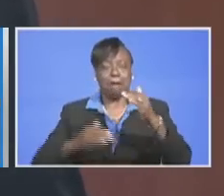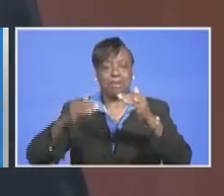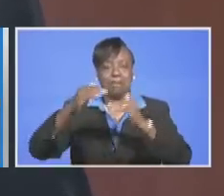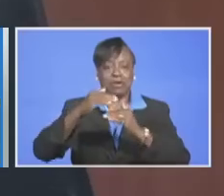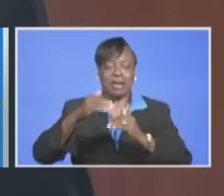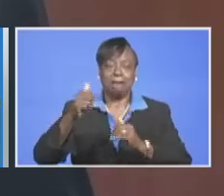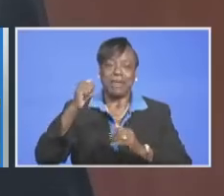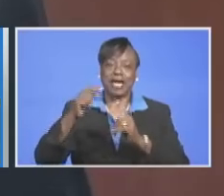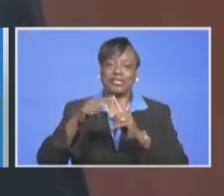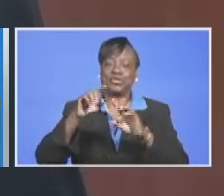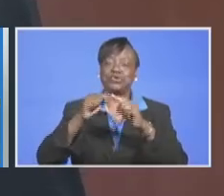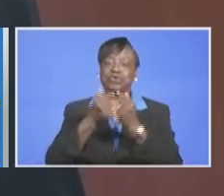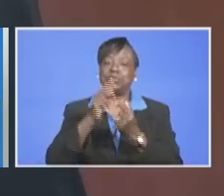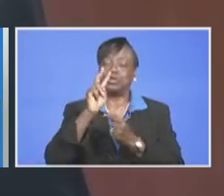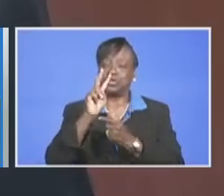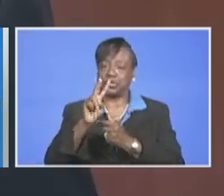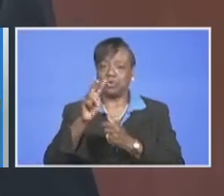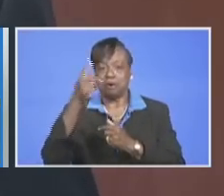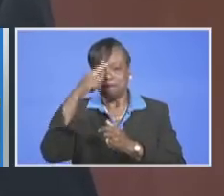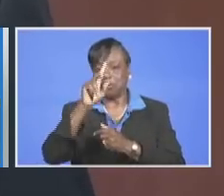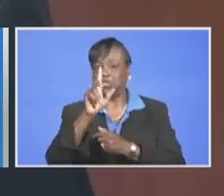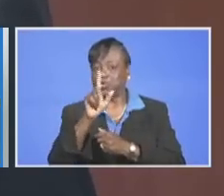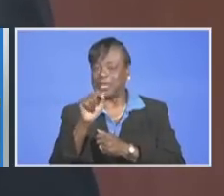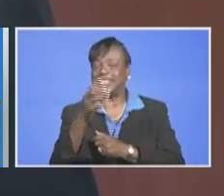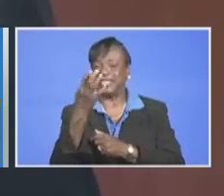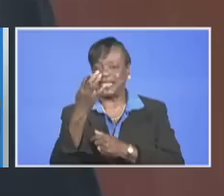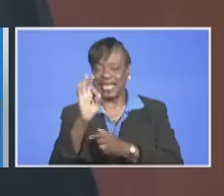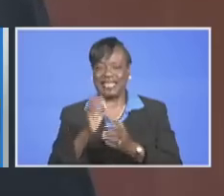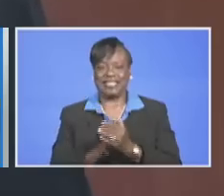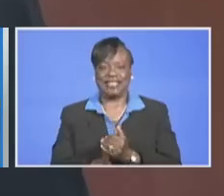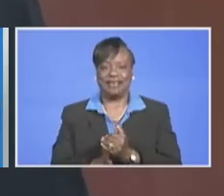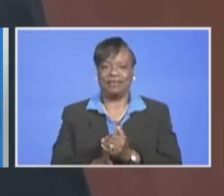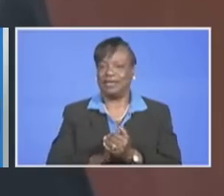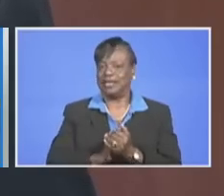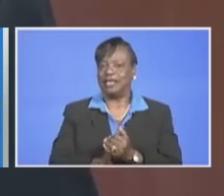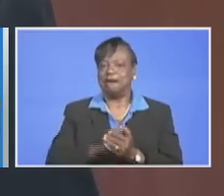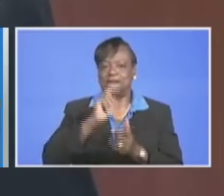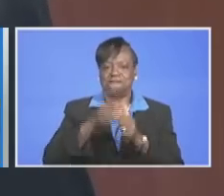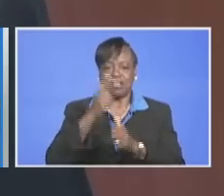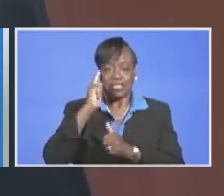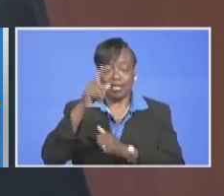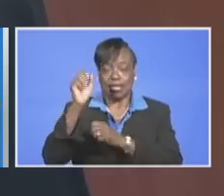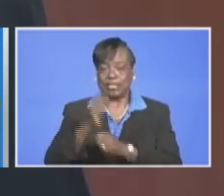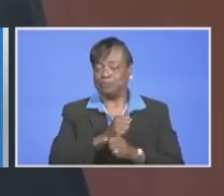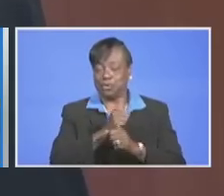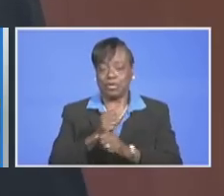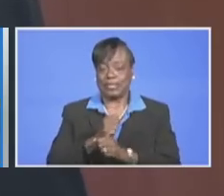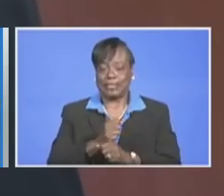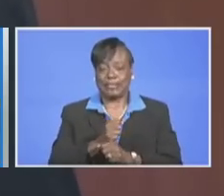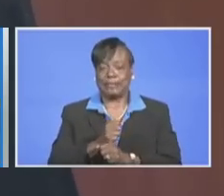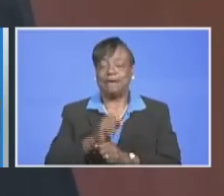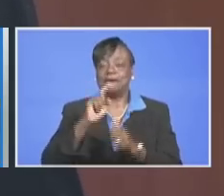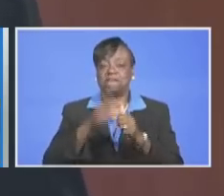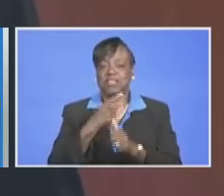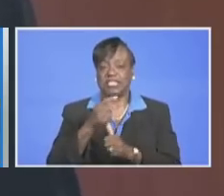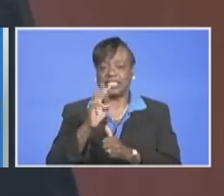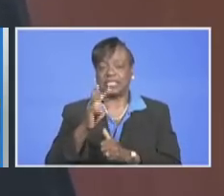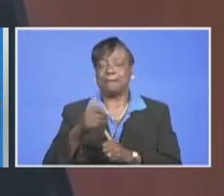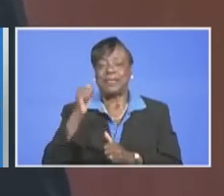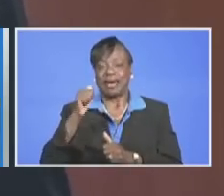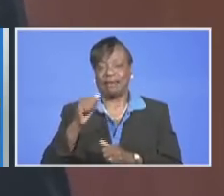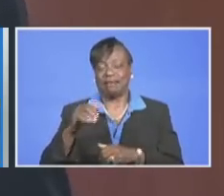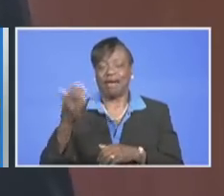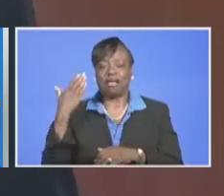back to Group 2 for 2019. And that is your first look at sports. Don't go anywhere. First at 6 is